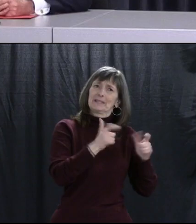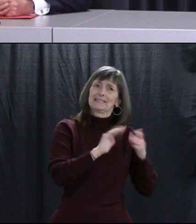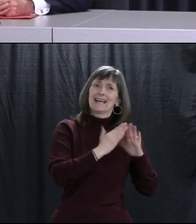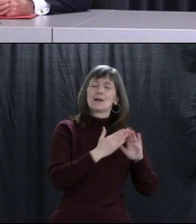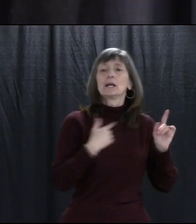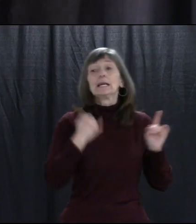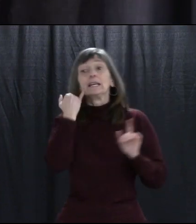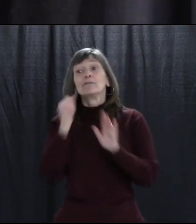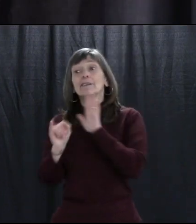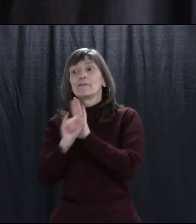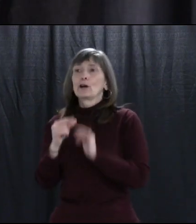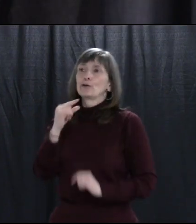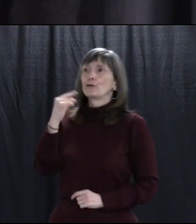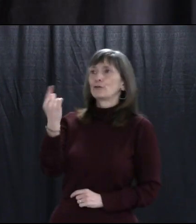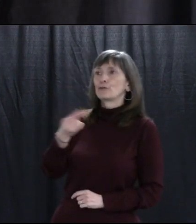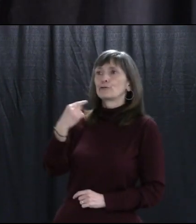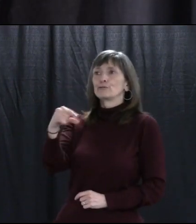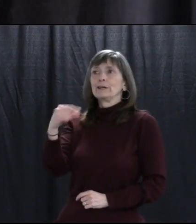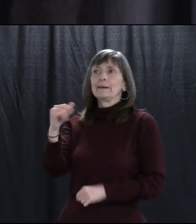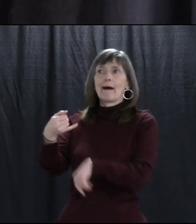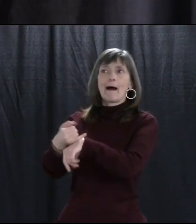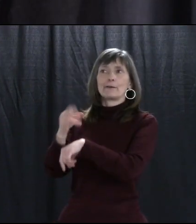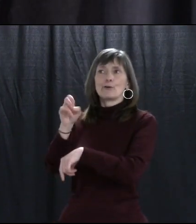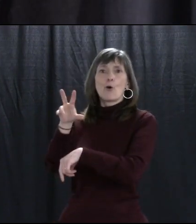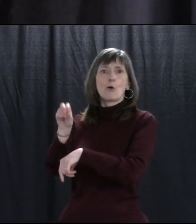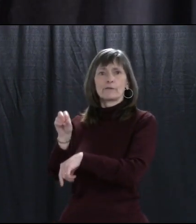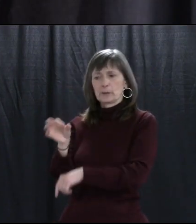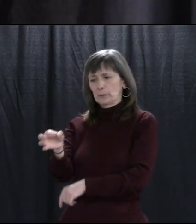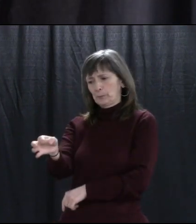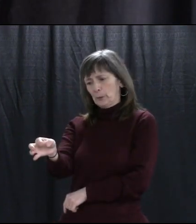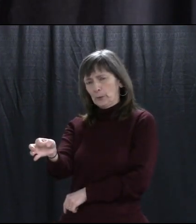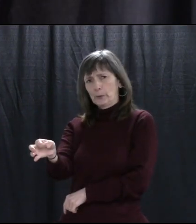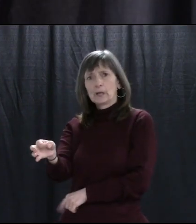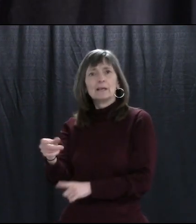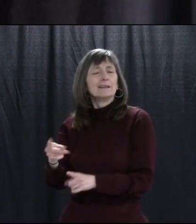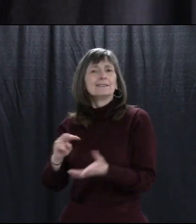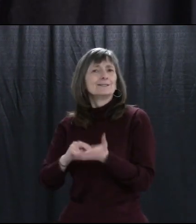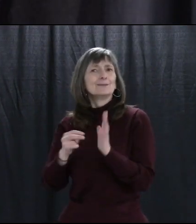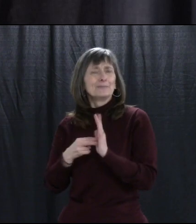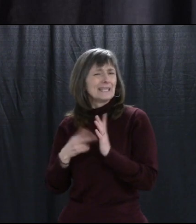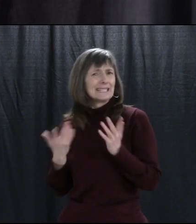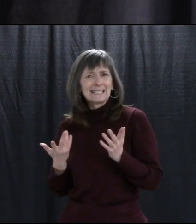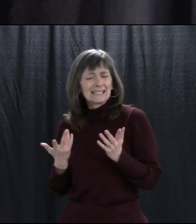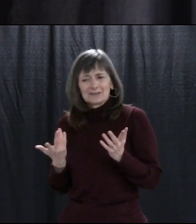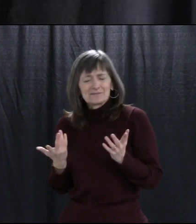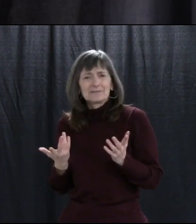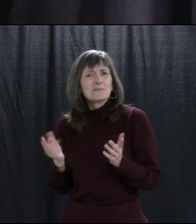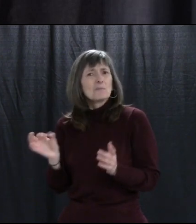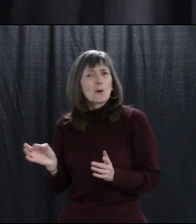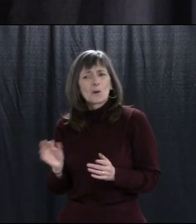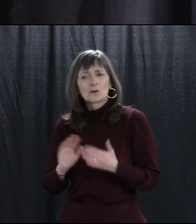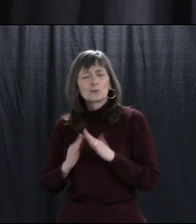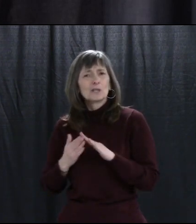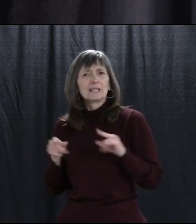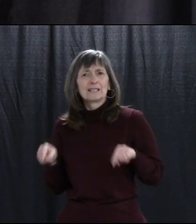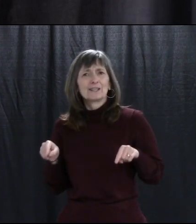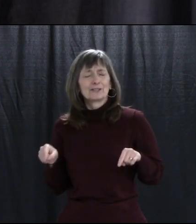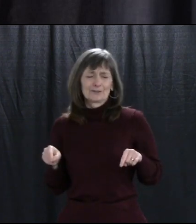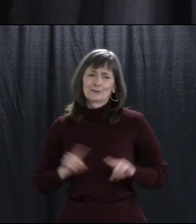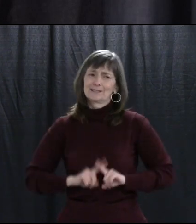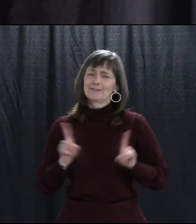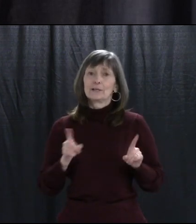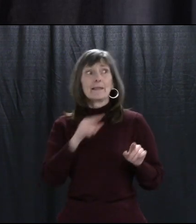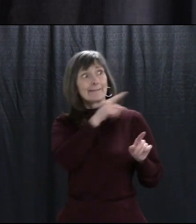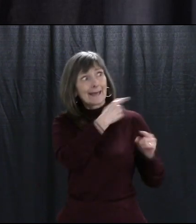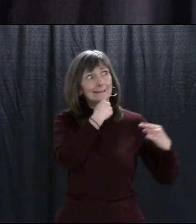then to identify because of the small and close-knit nature of traditional Newfoundland and Labrador communities. We have been